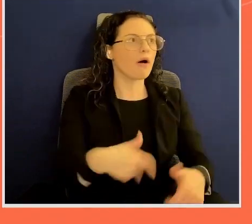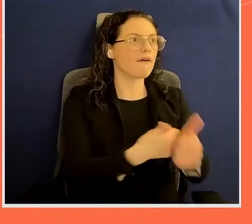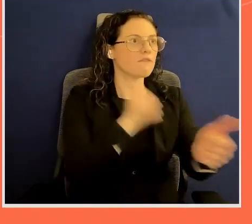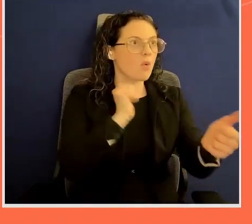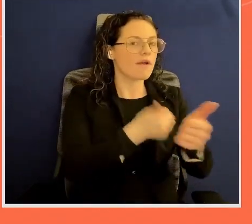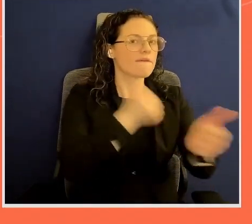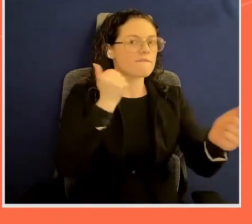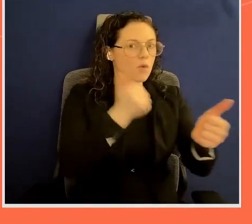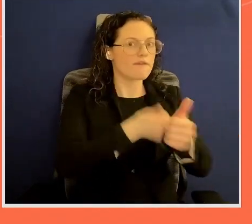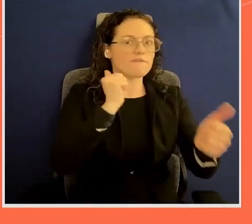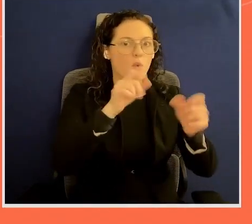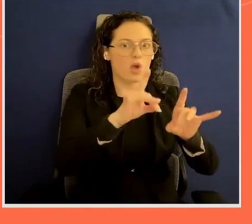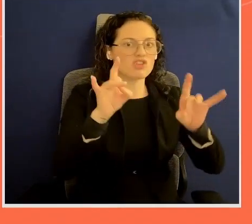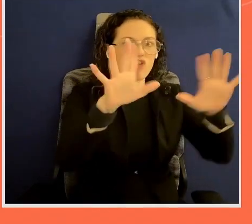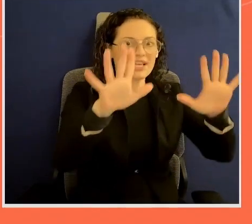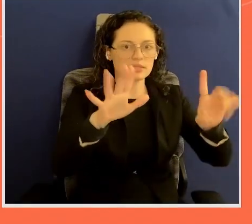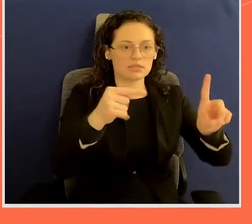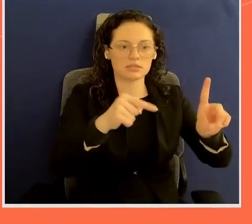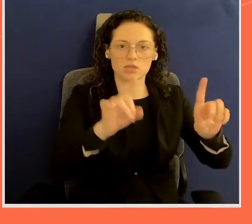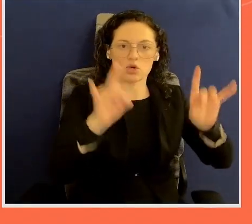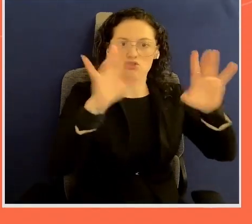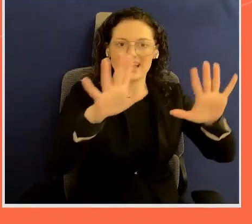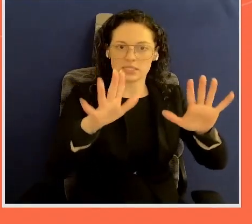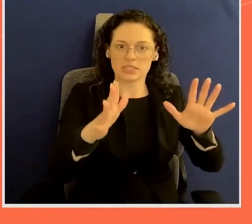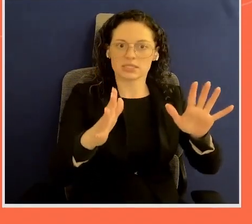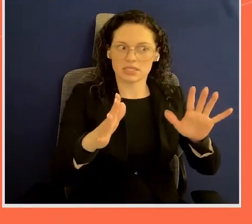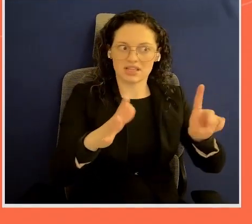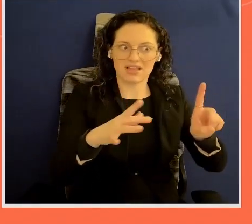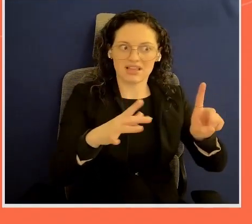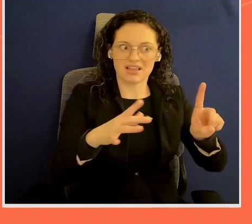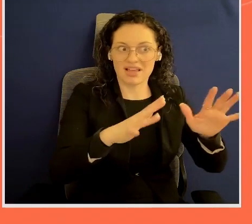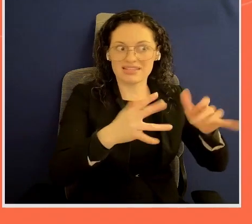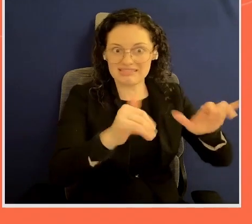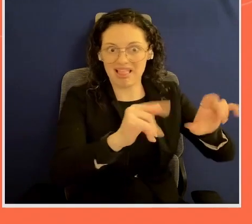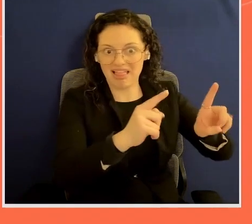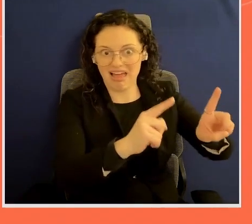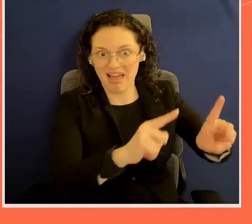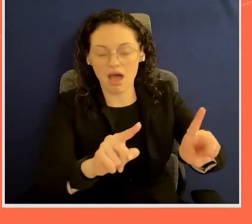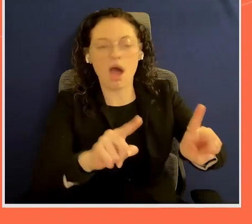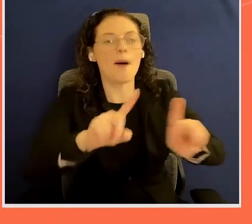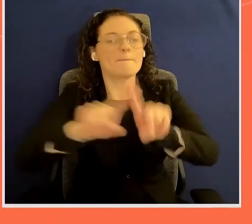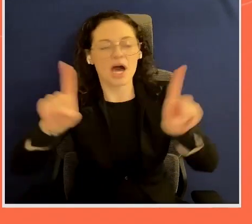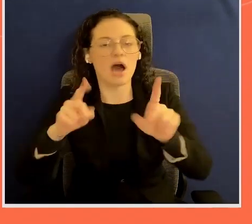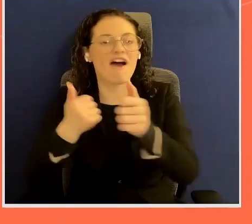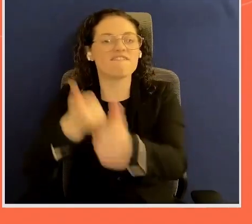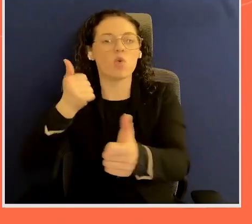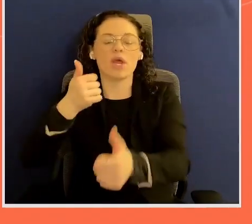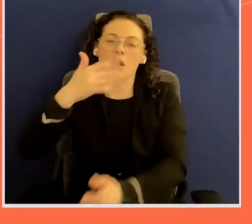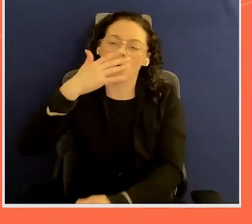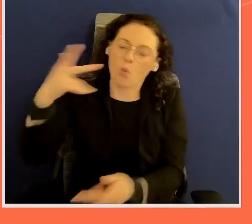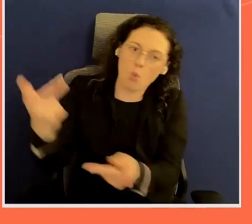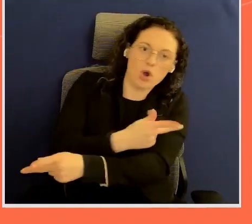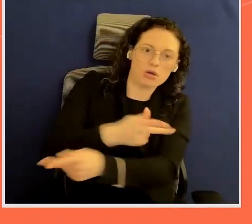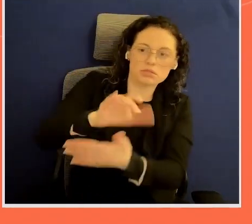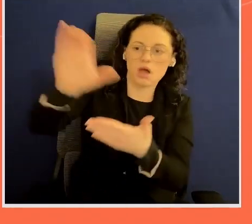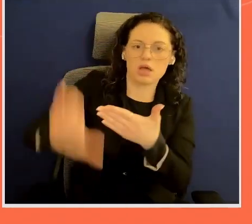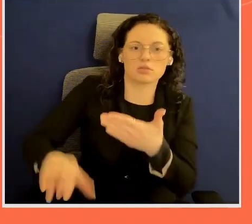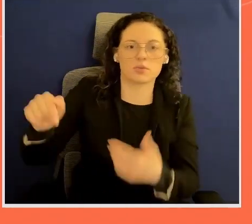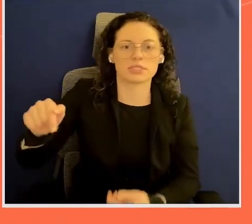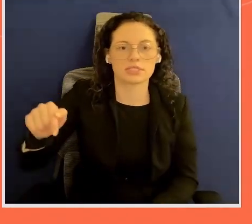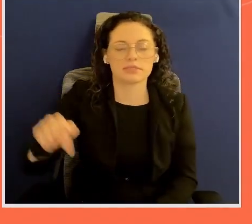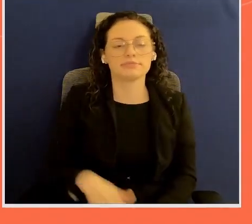resource, this thing upon which we depend for life itself. Not enough was being done to create the